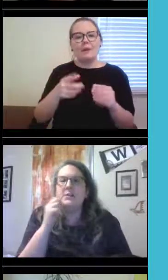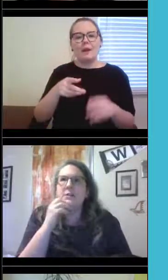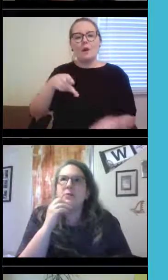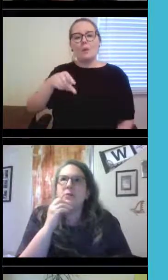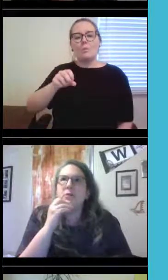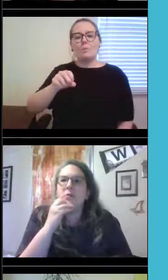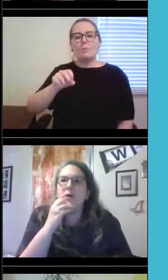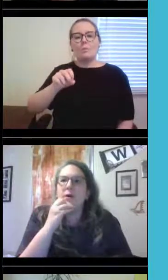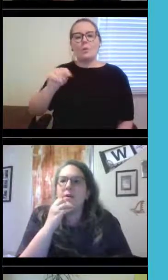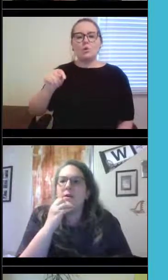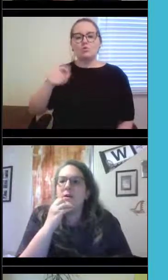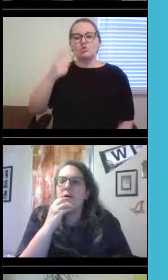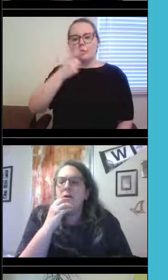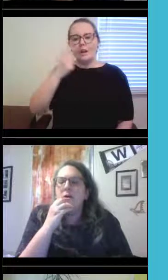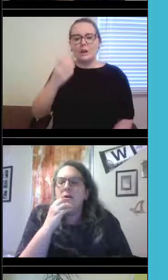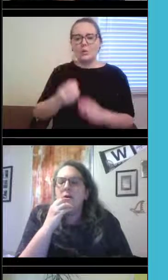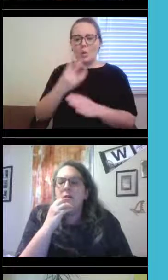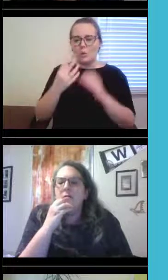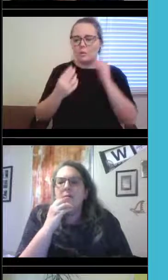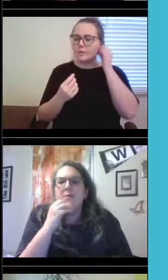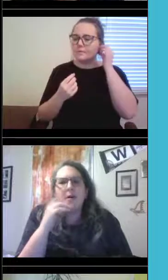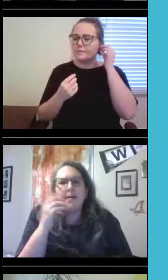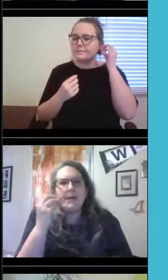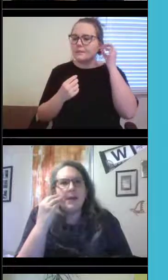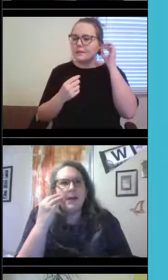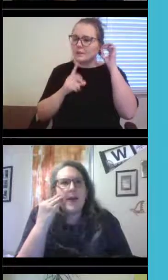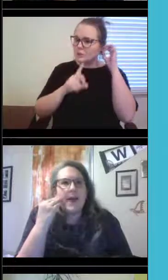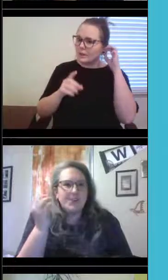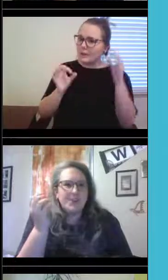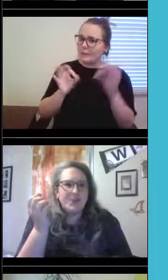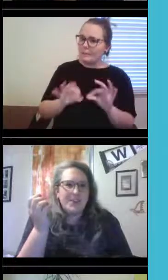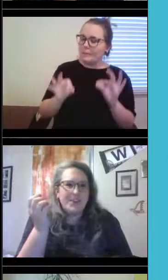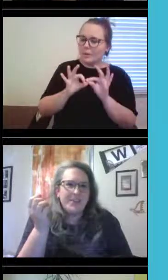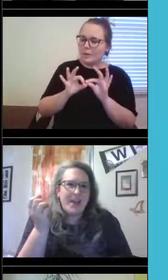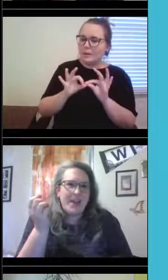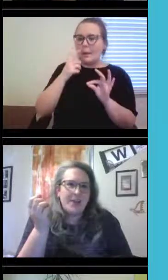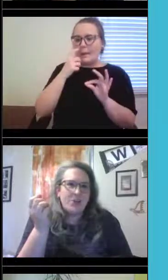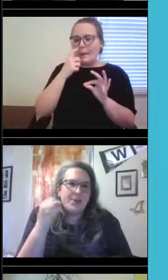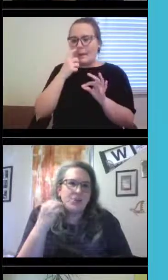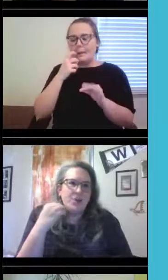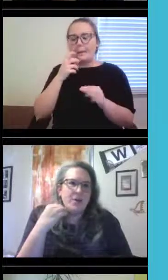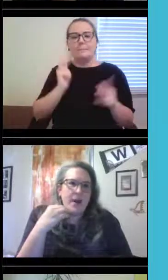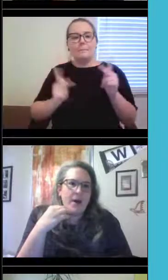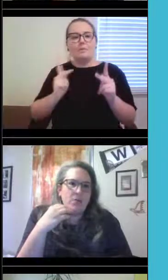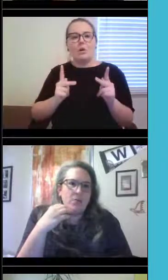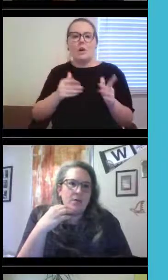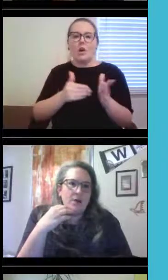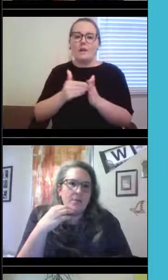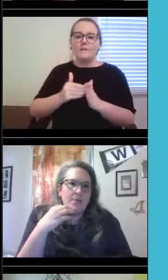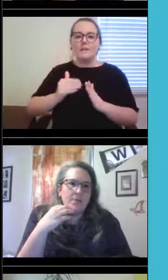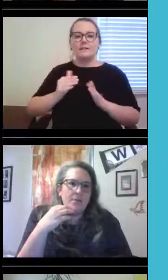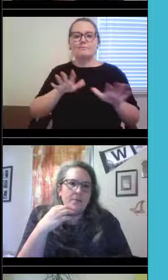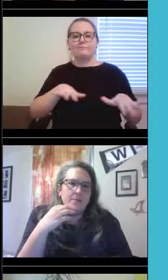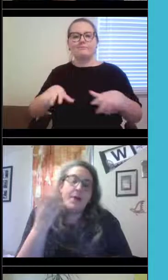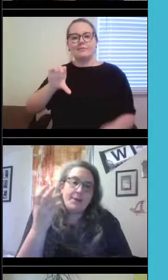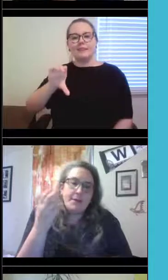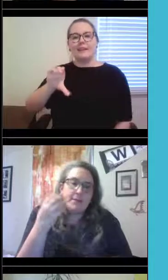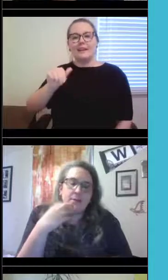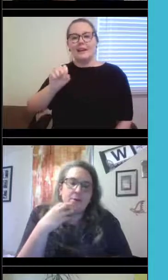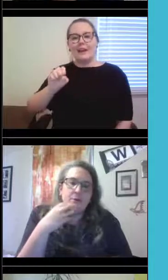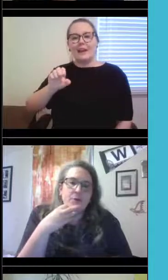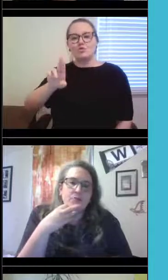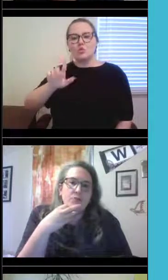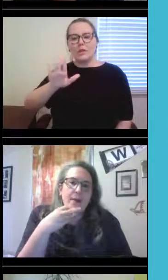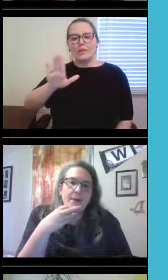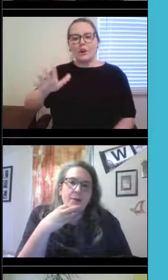but I think it's an important one. People often get casual in their language about many